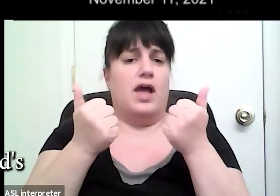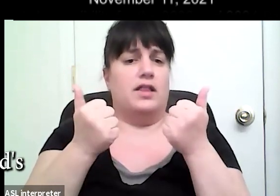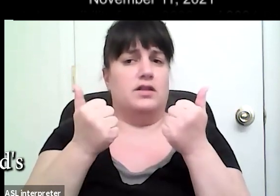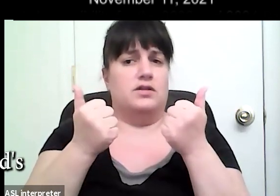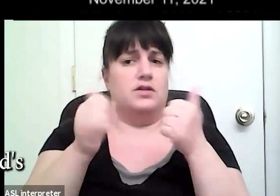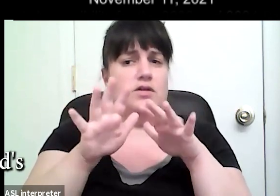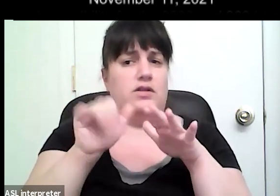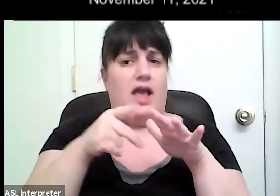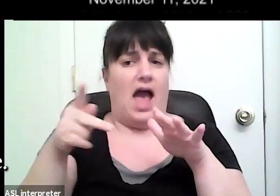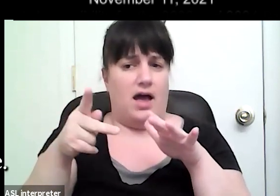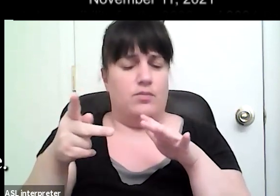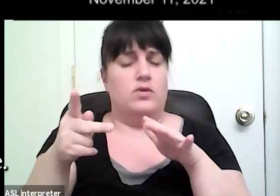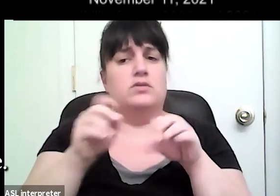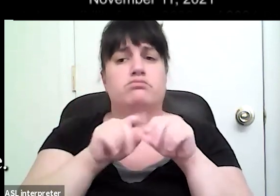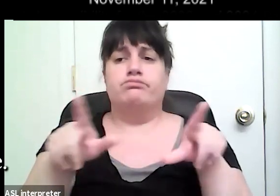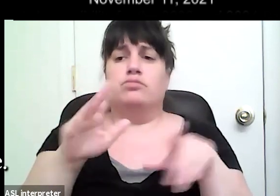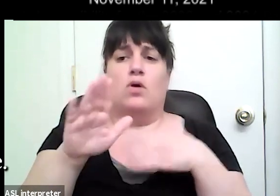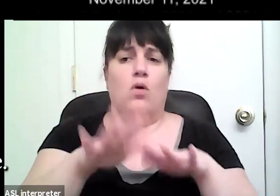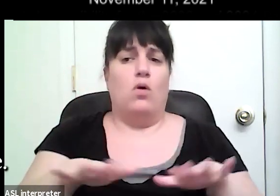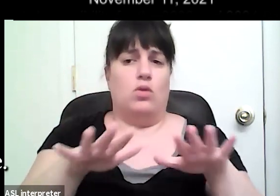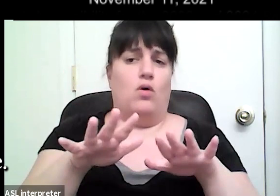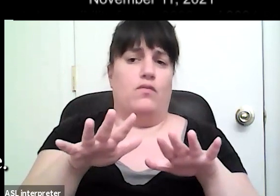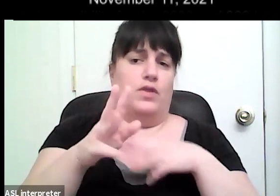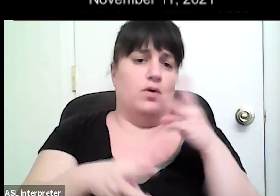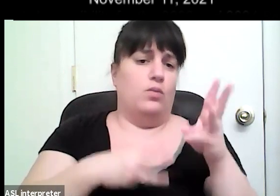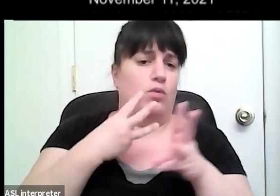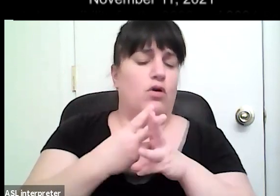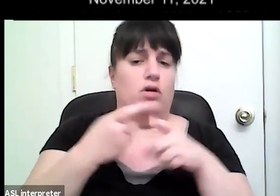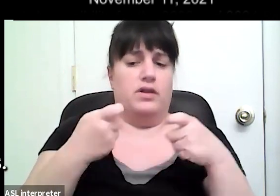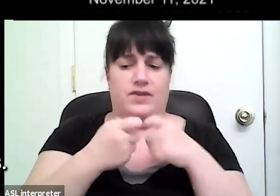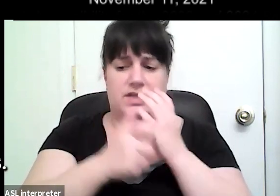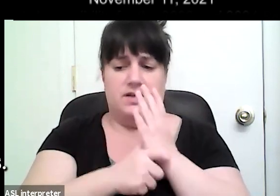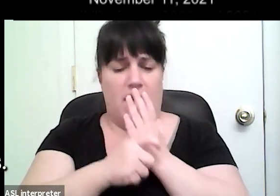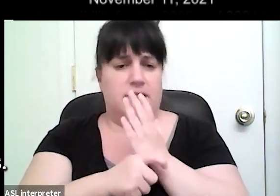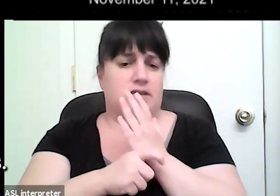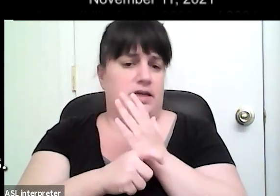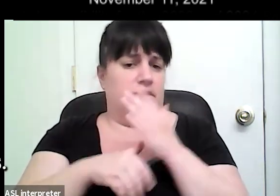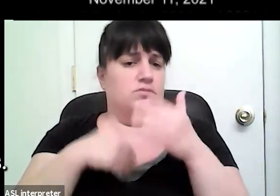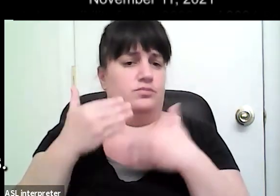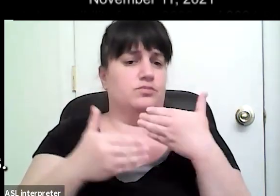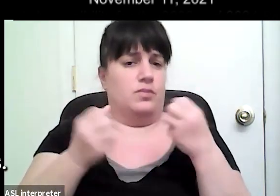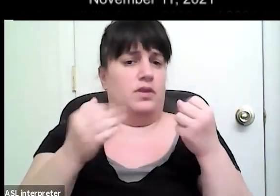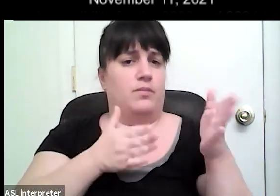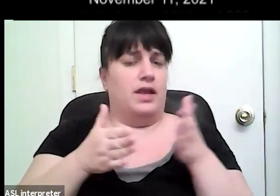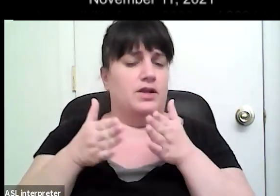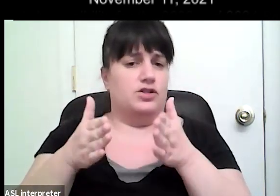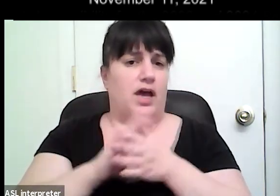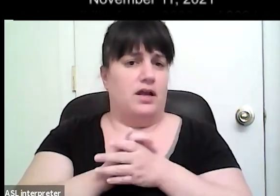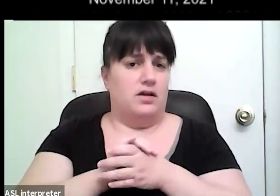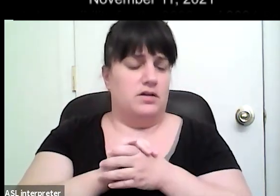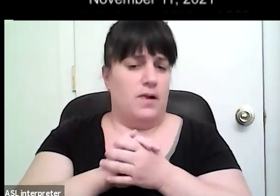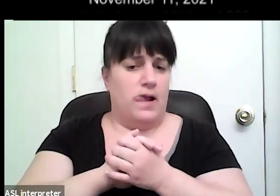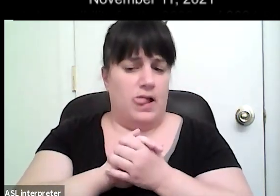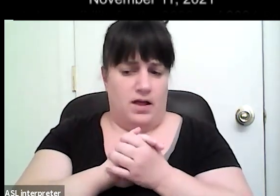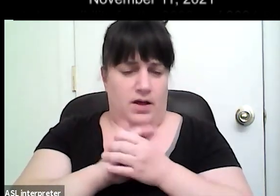covered across the world, physics magazines, Naked Science. It went through multiple channels. And